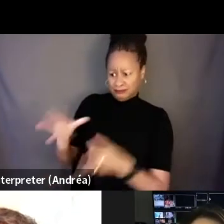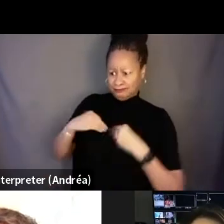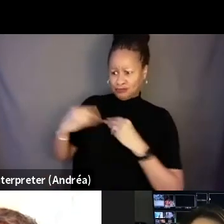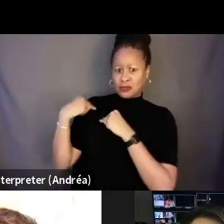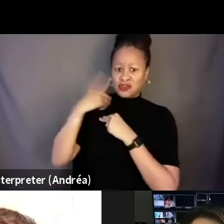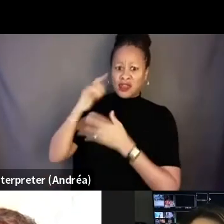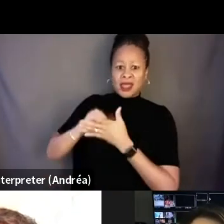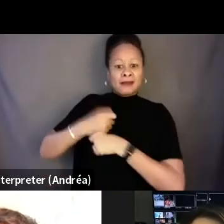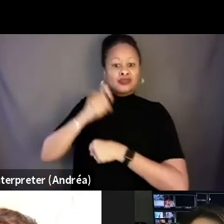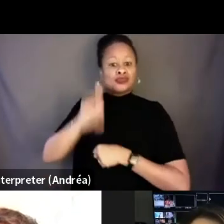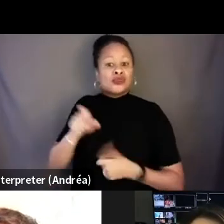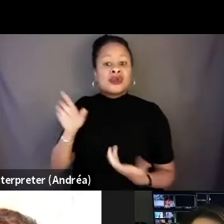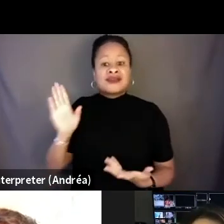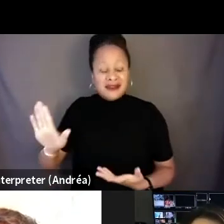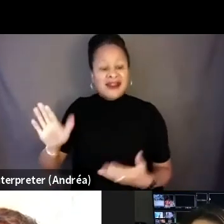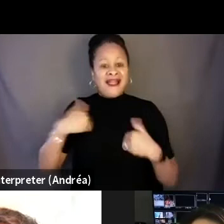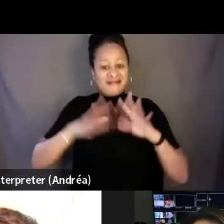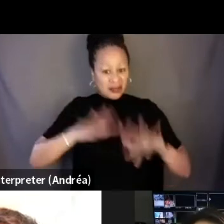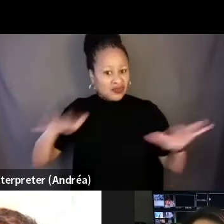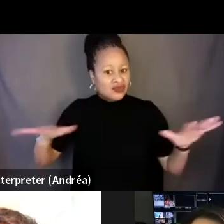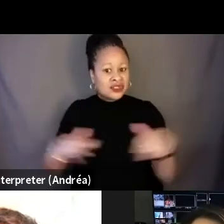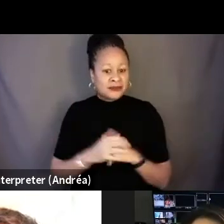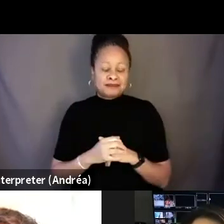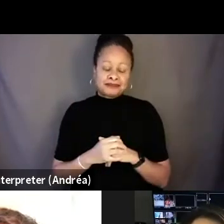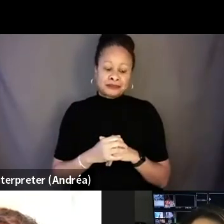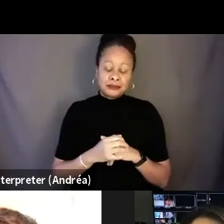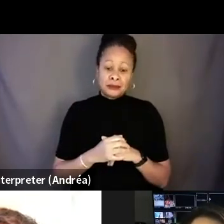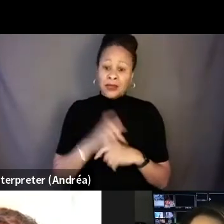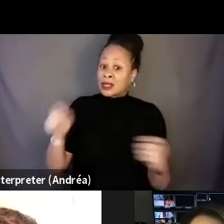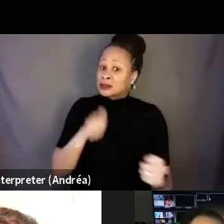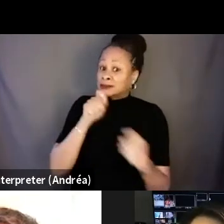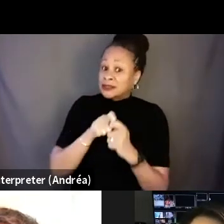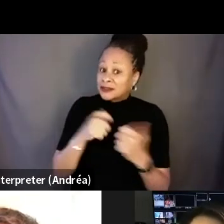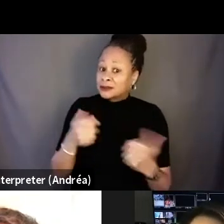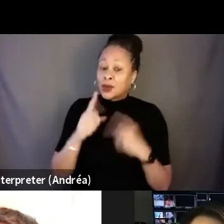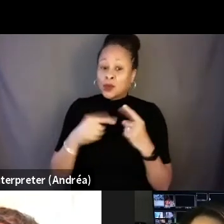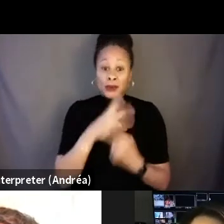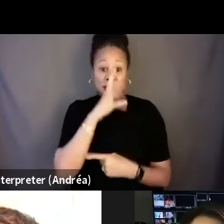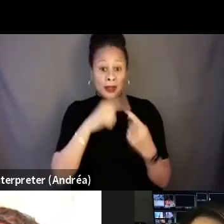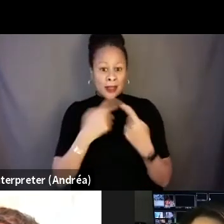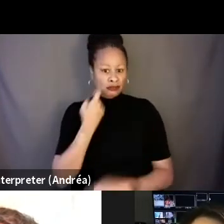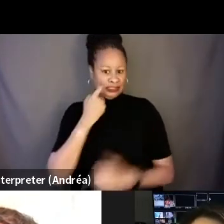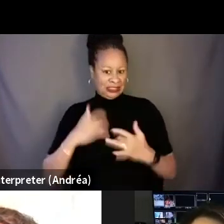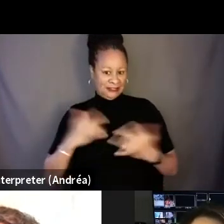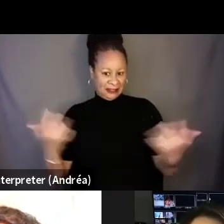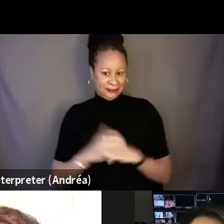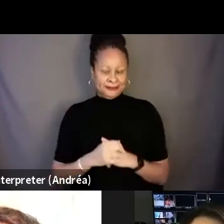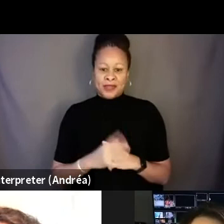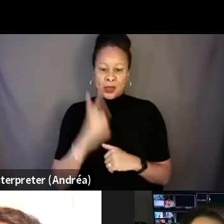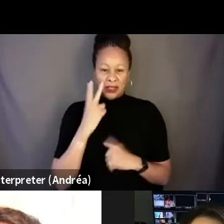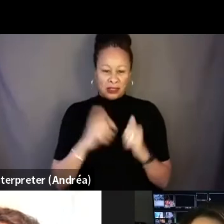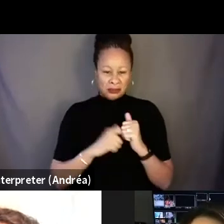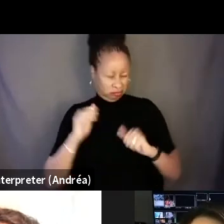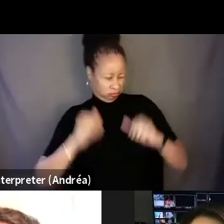ensuring that there is diversity. Specifically, when we talk about recent events, when you look at the unrest